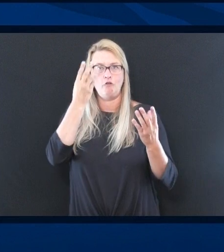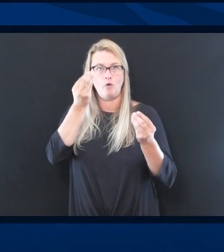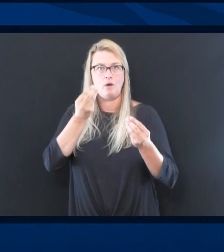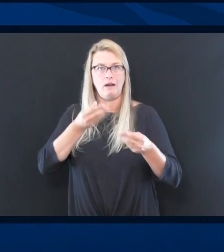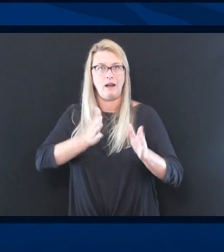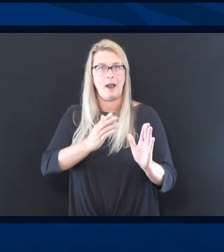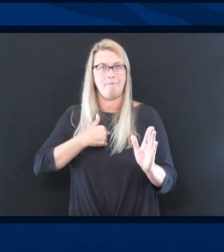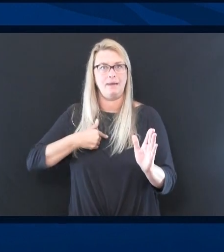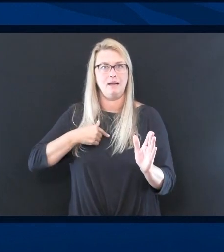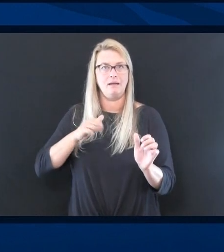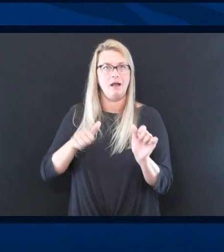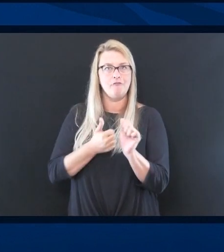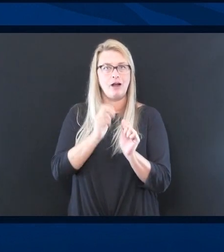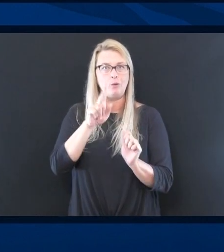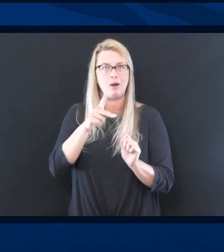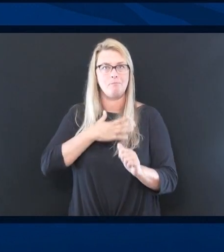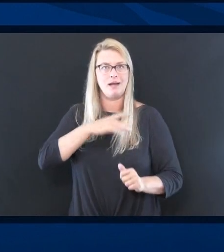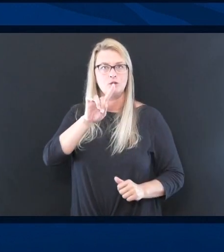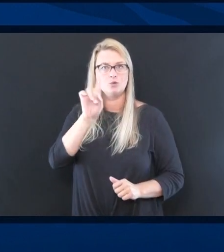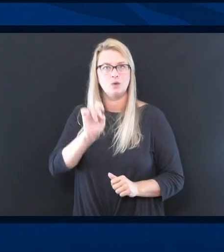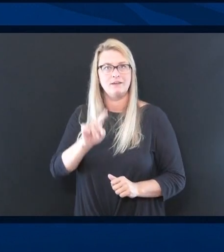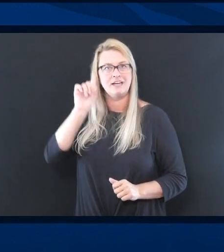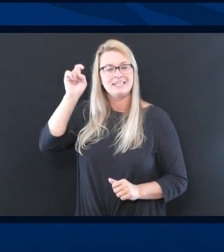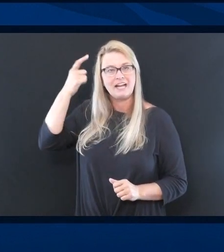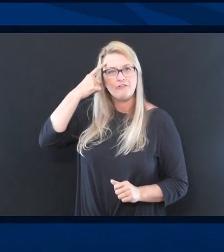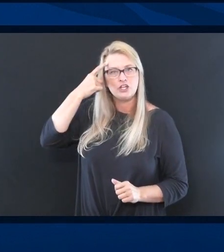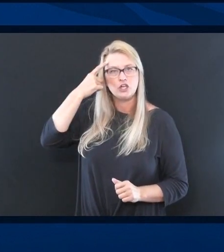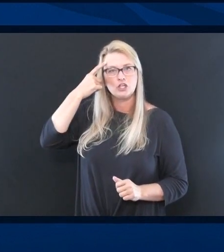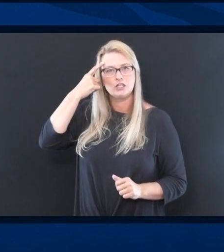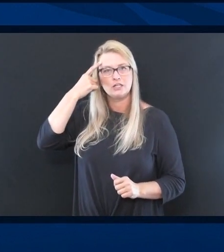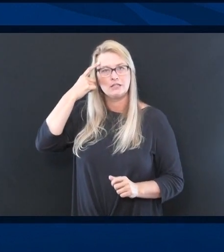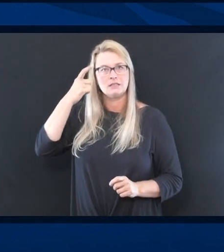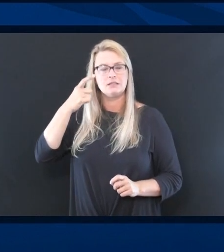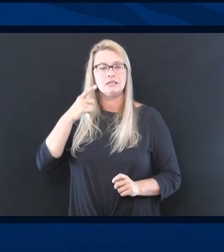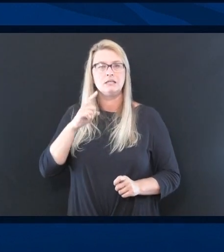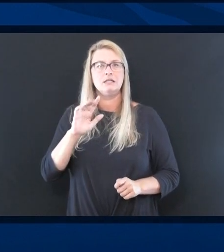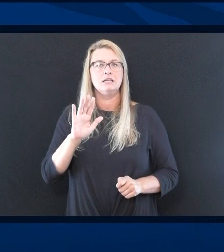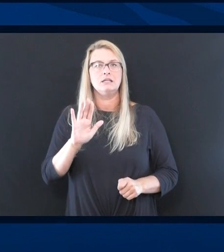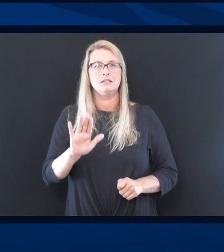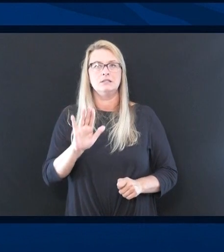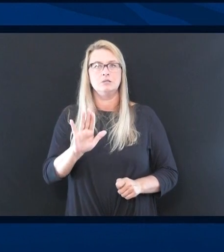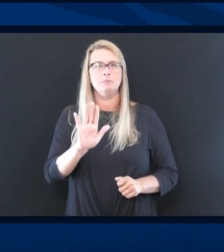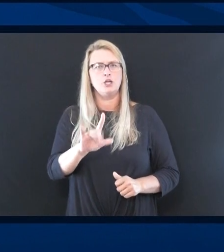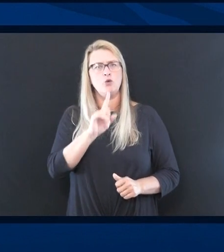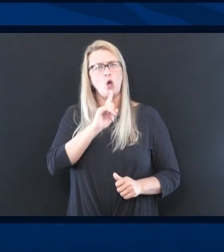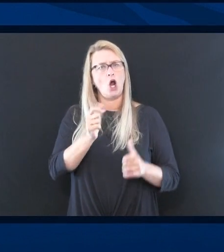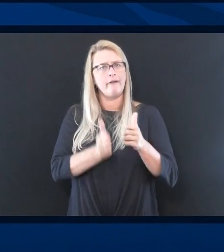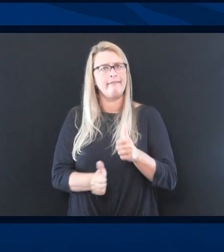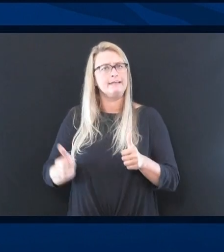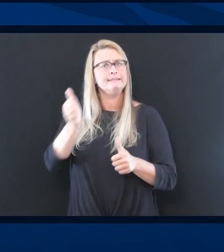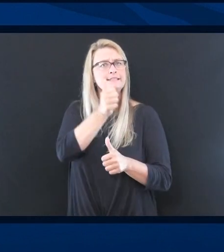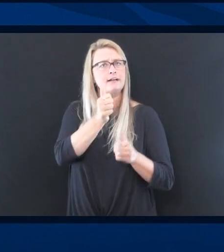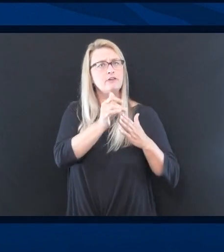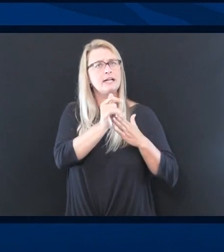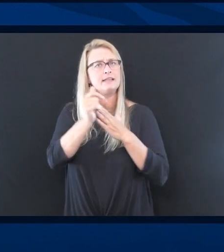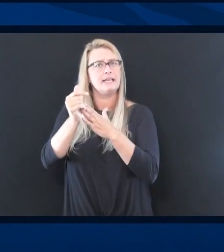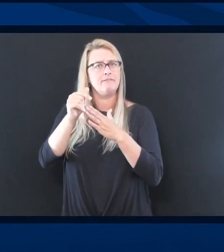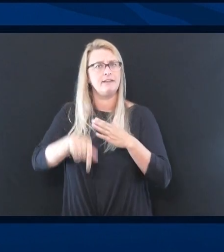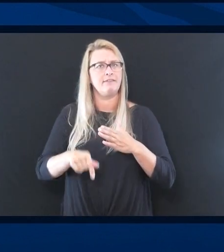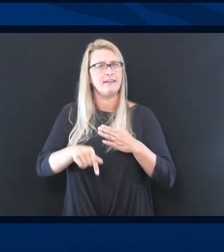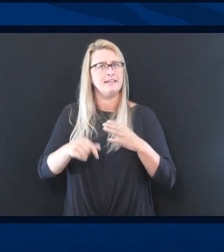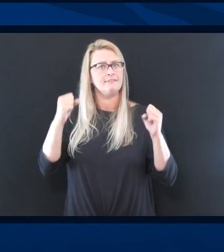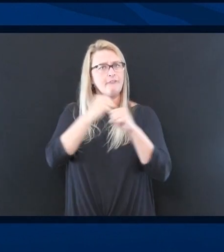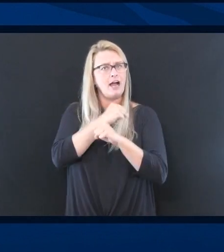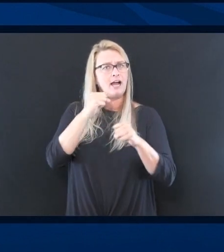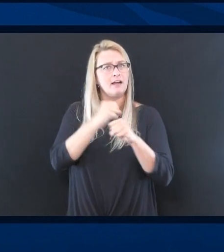follow-up. This is for Governor Justice, and it's not under your umbrella, but as the chief executive and leading this COVID-19 fight, I